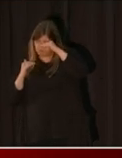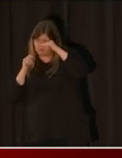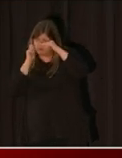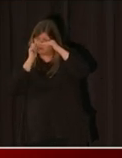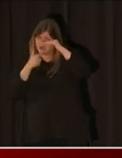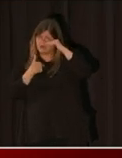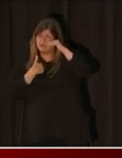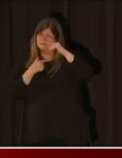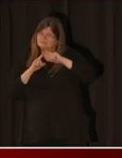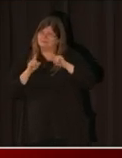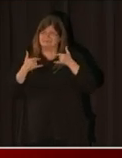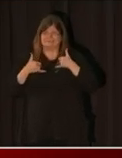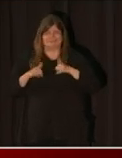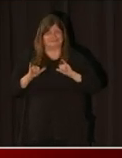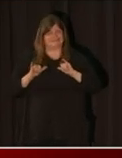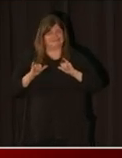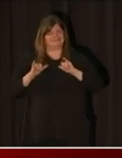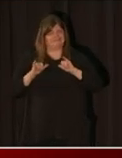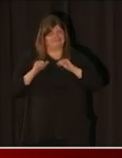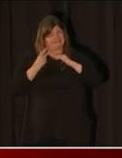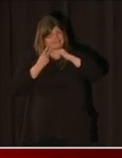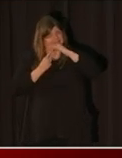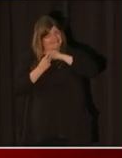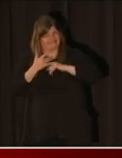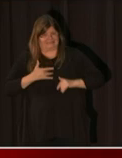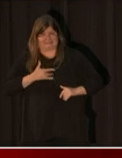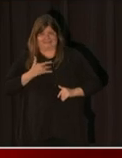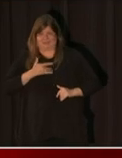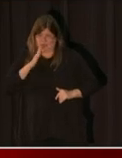peak, when it occurs, will be during that same period of time.